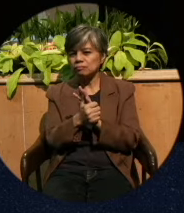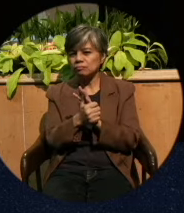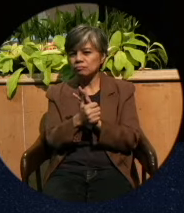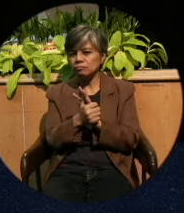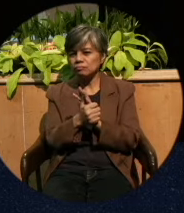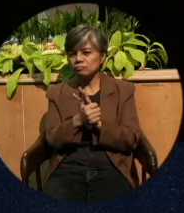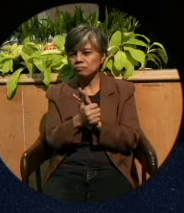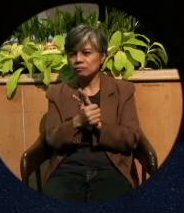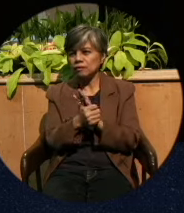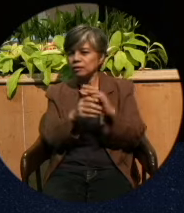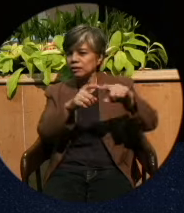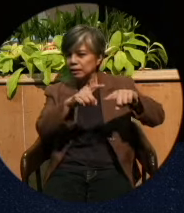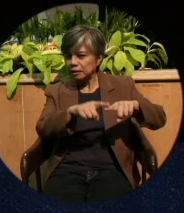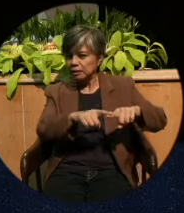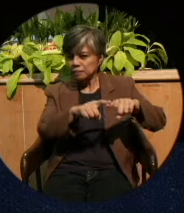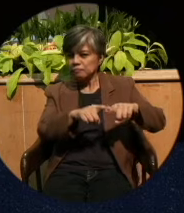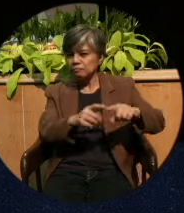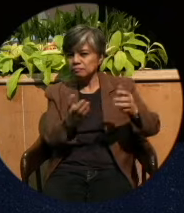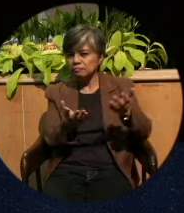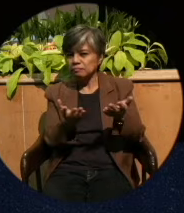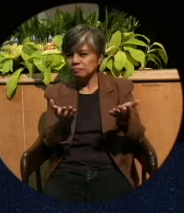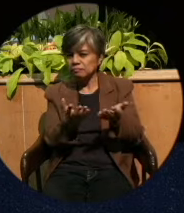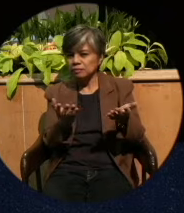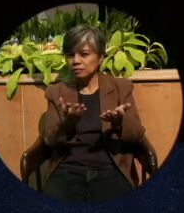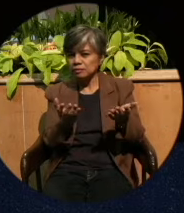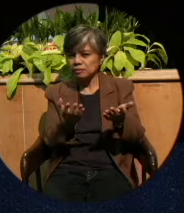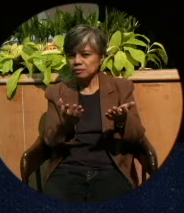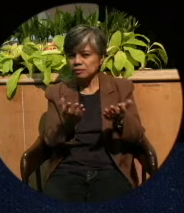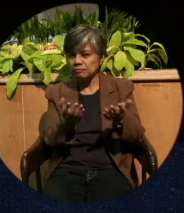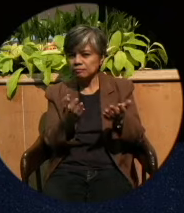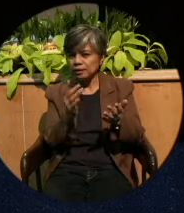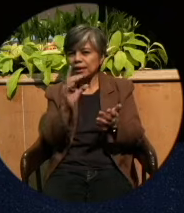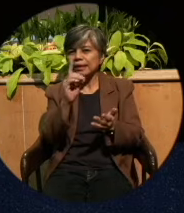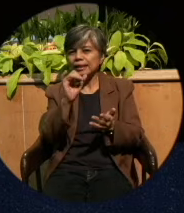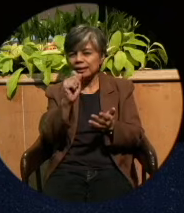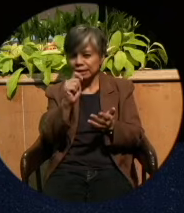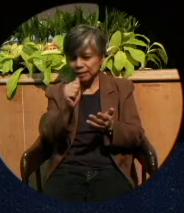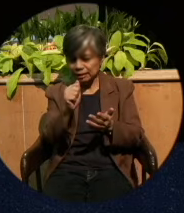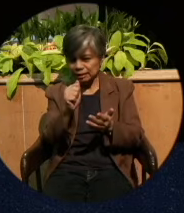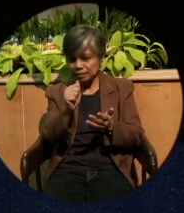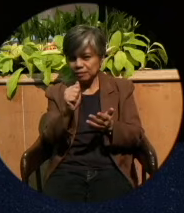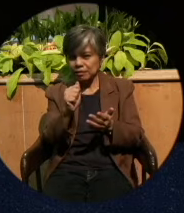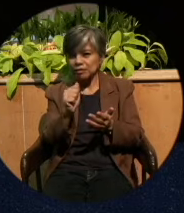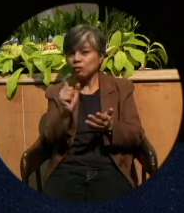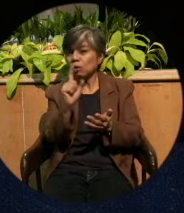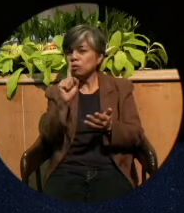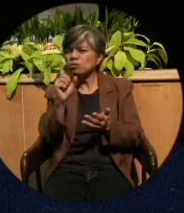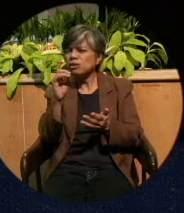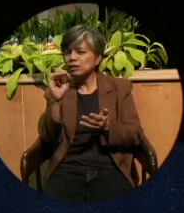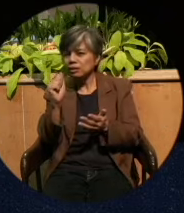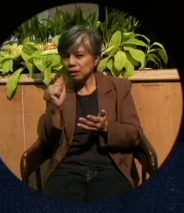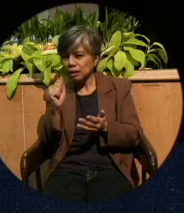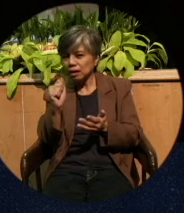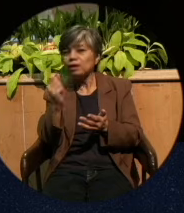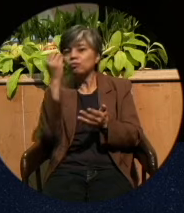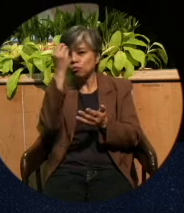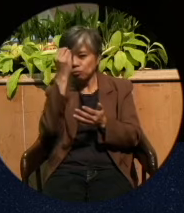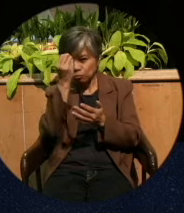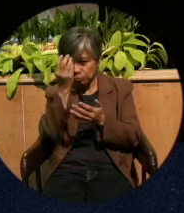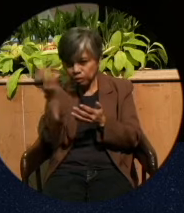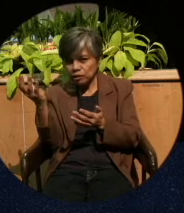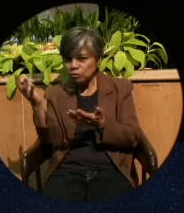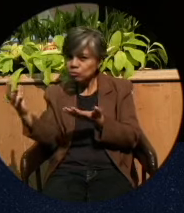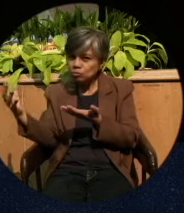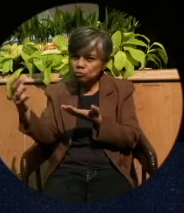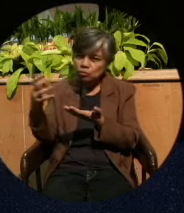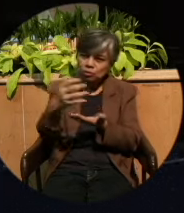reliant on existing data. And what is data? Data is information that is